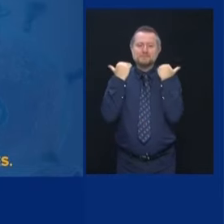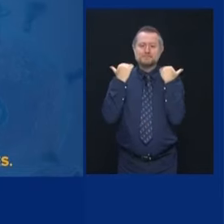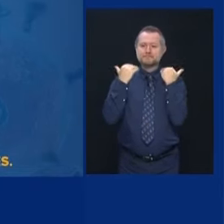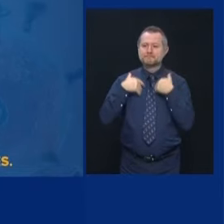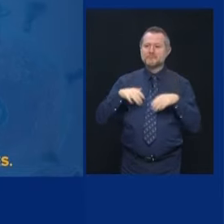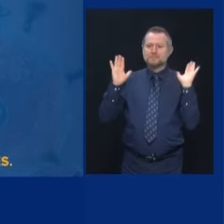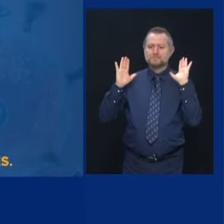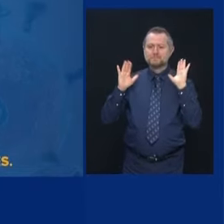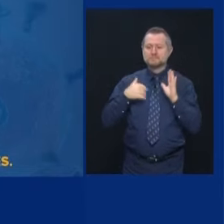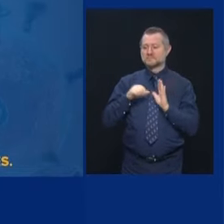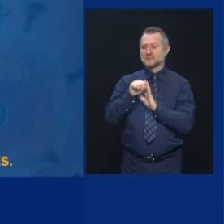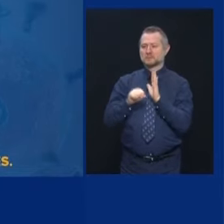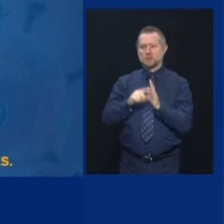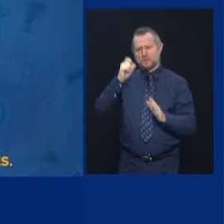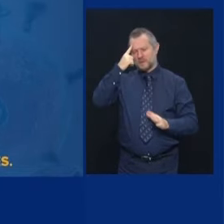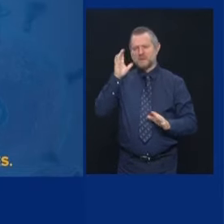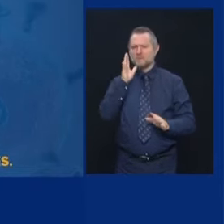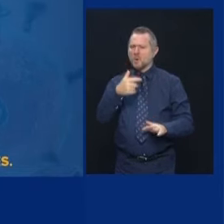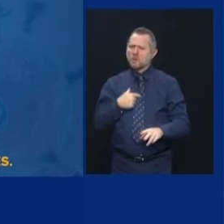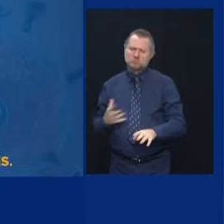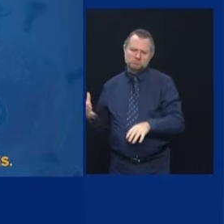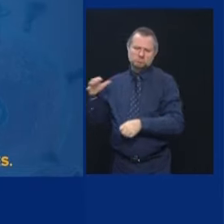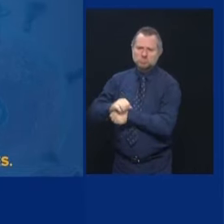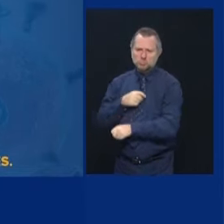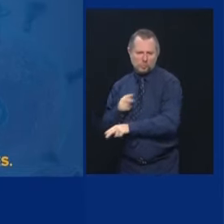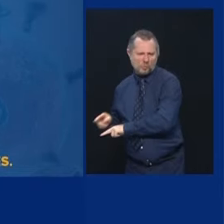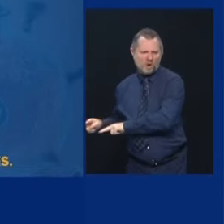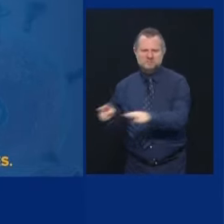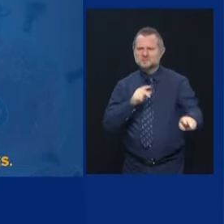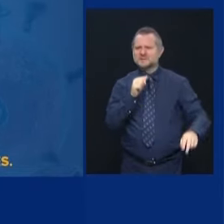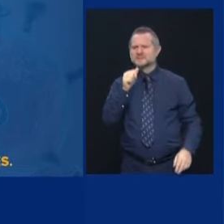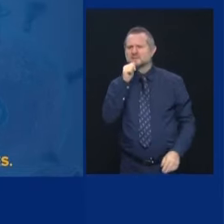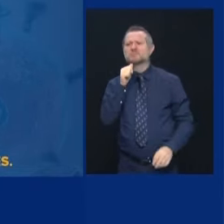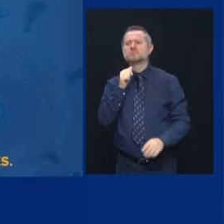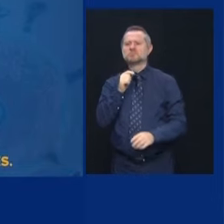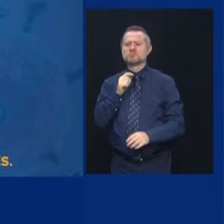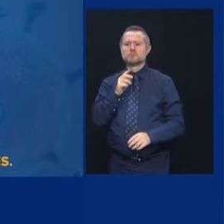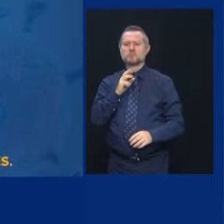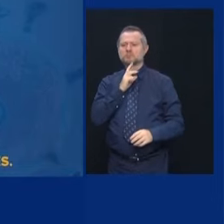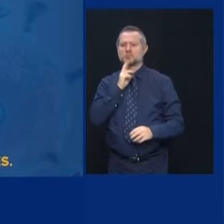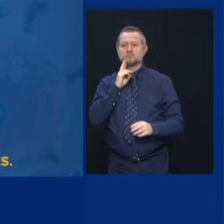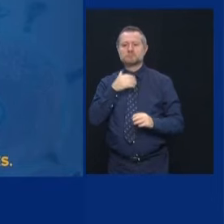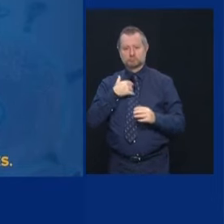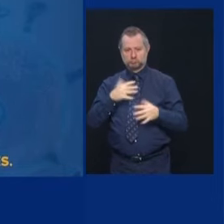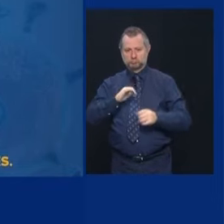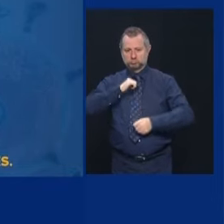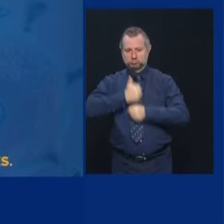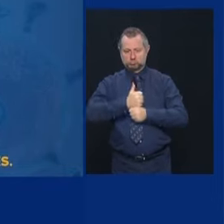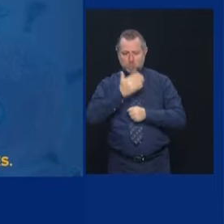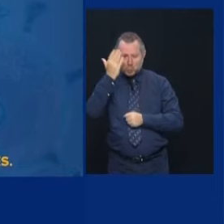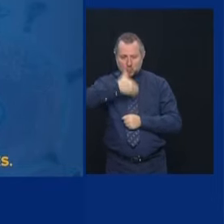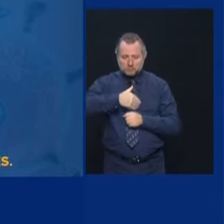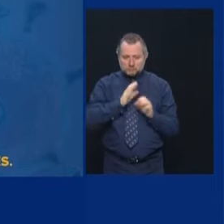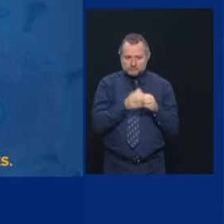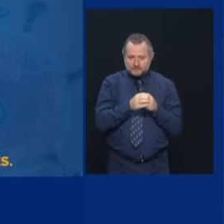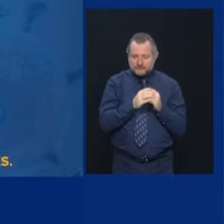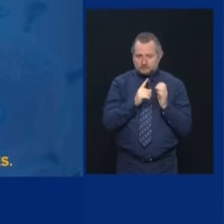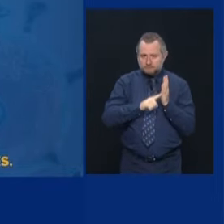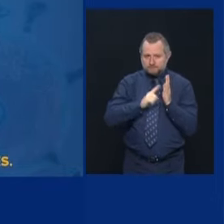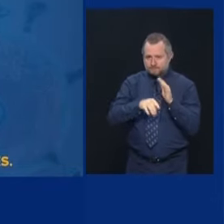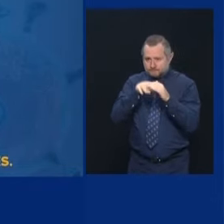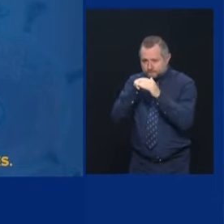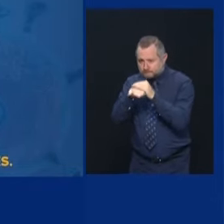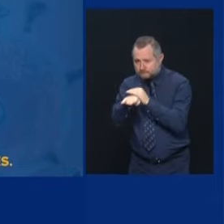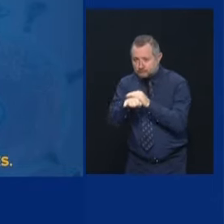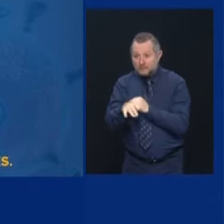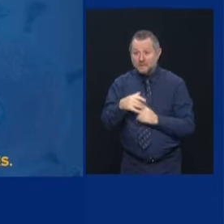will do bars and restaurants. And we put together a task force. We did over 1,000